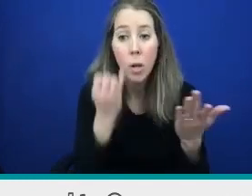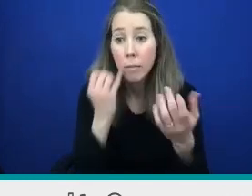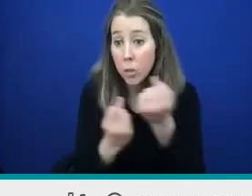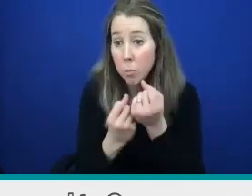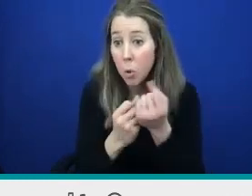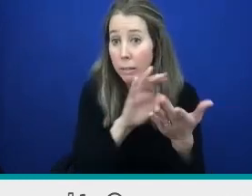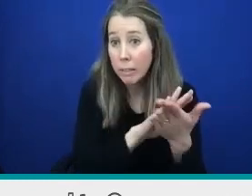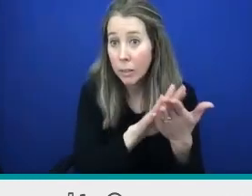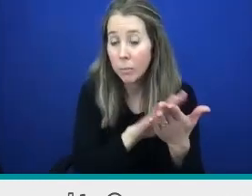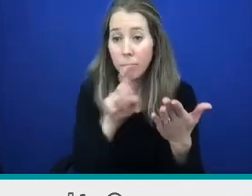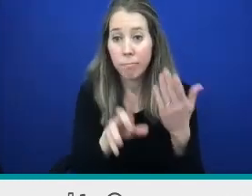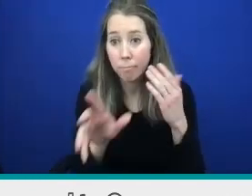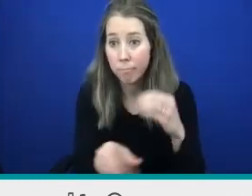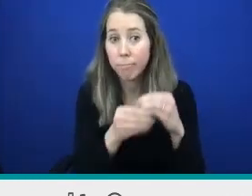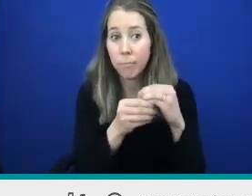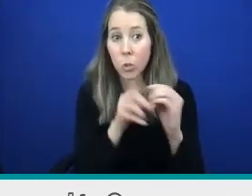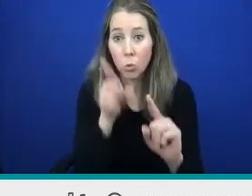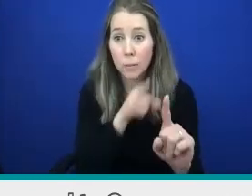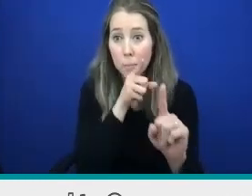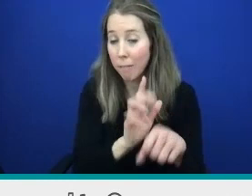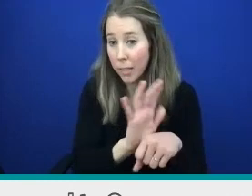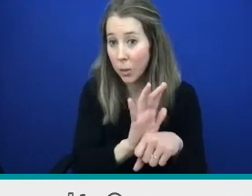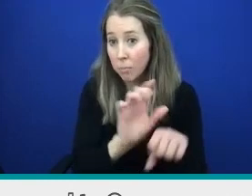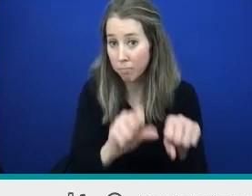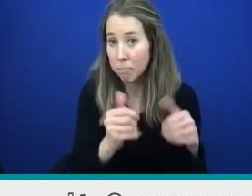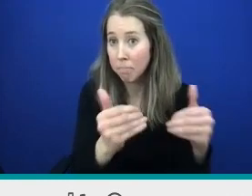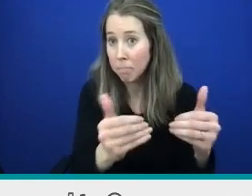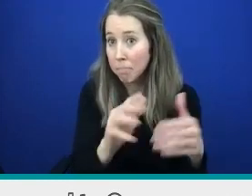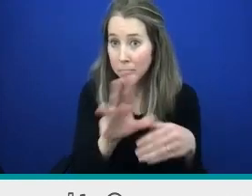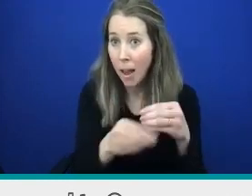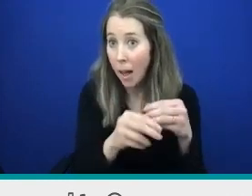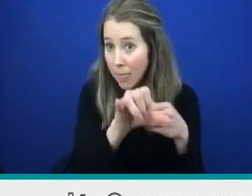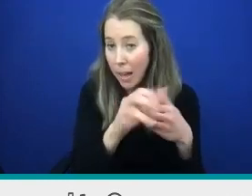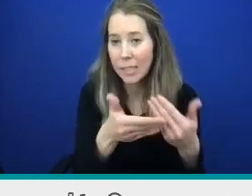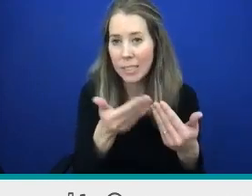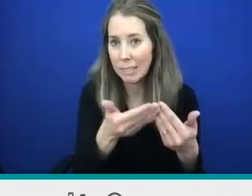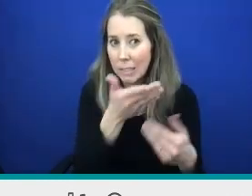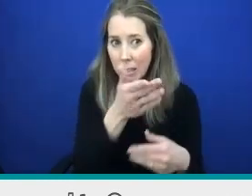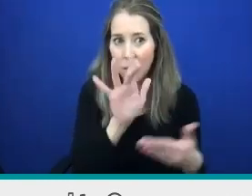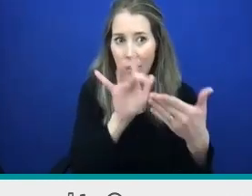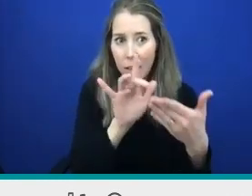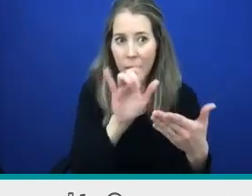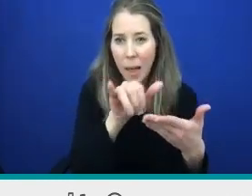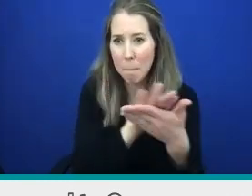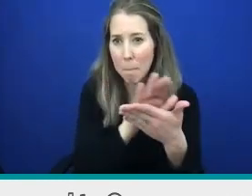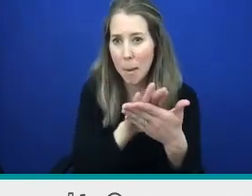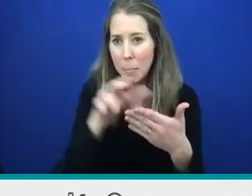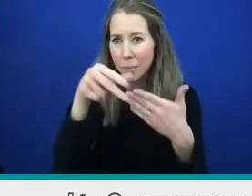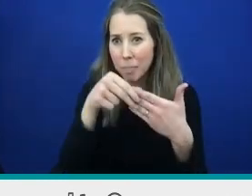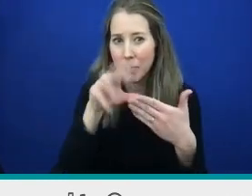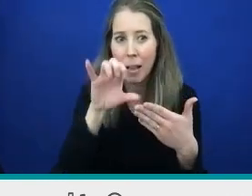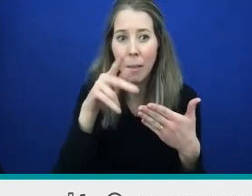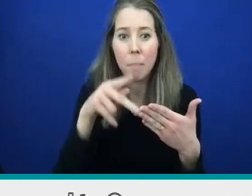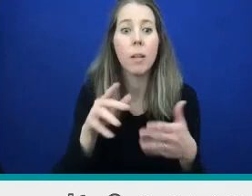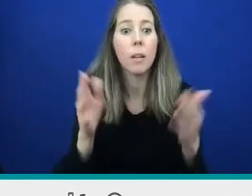that needs to be attached to a specific video, they can easily do that here by selecting that paperclip. Down here at